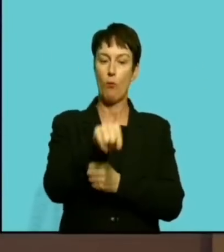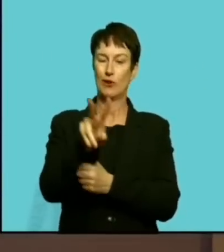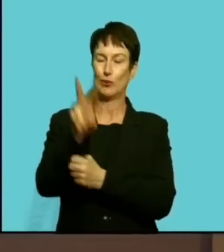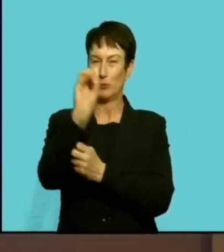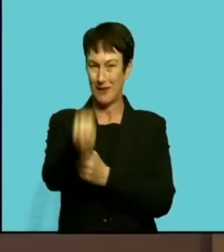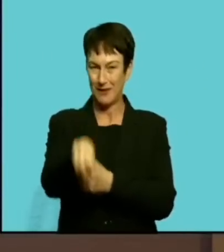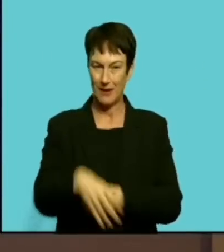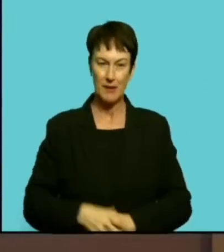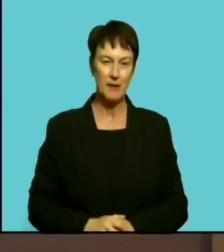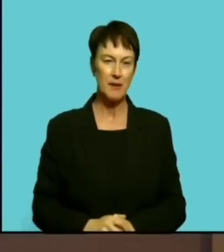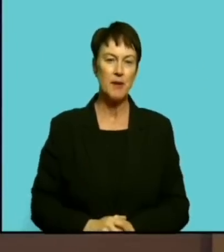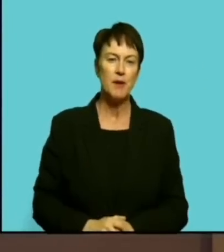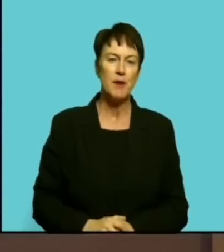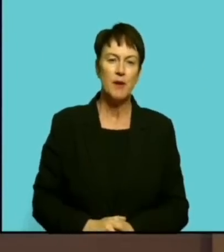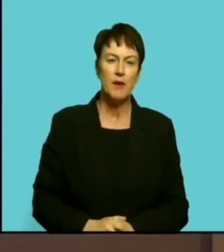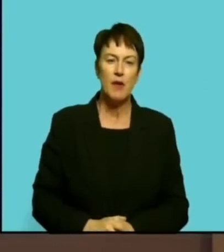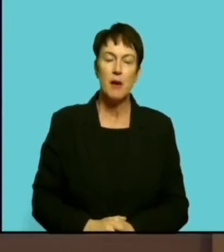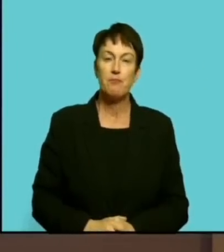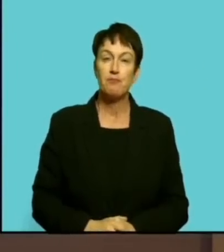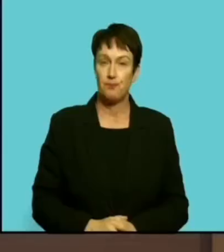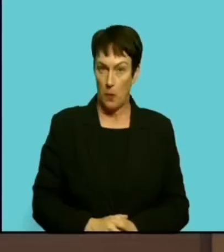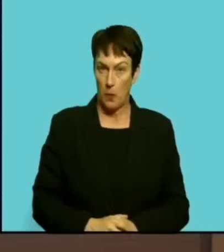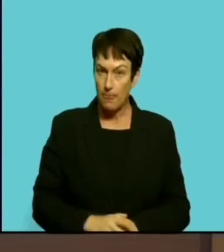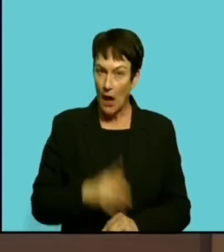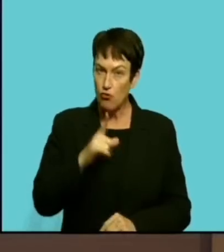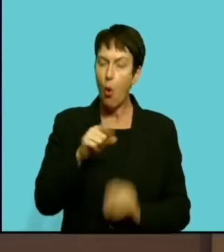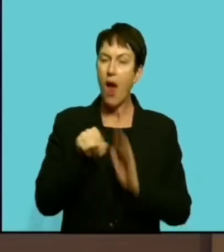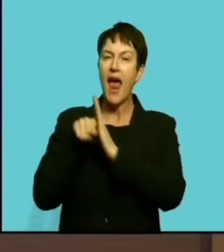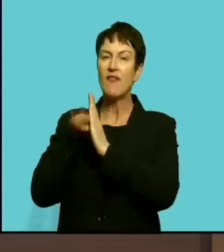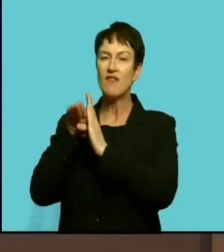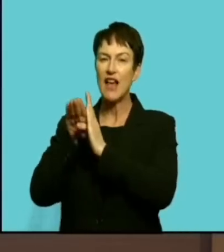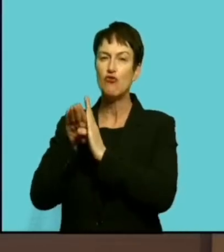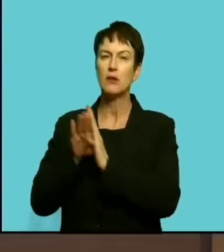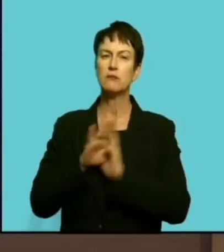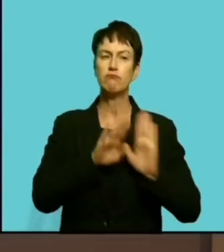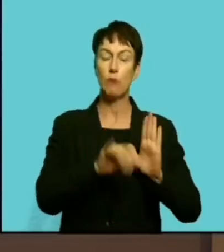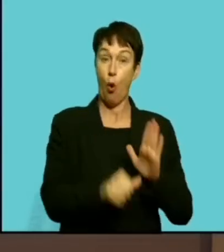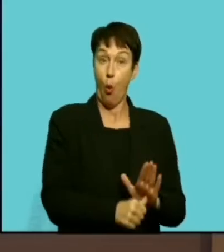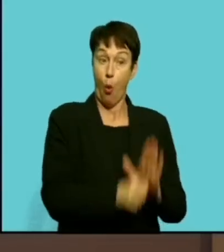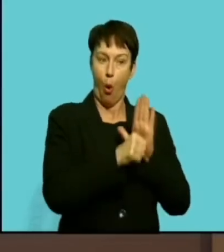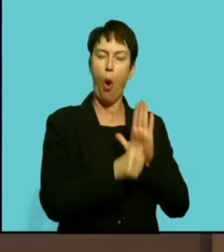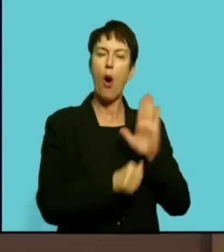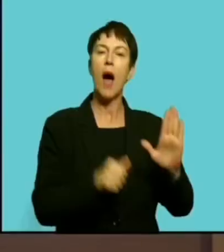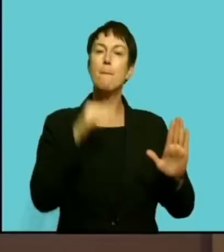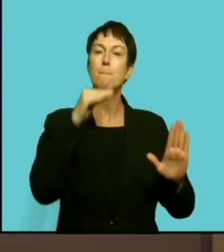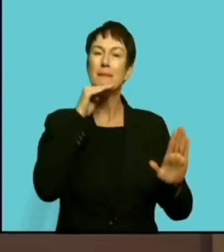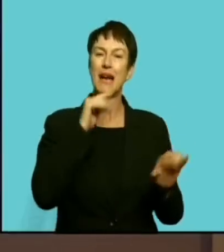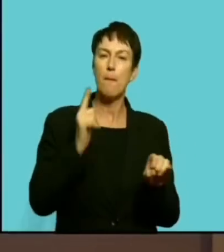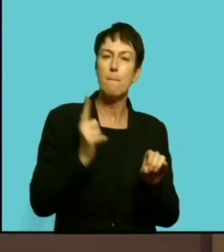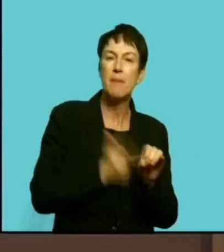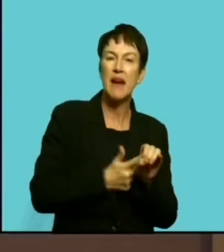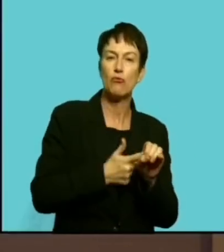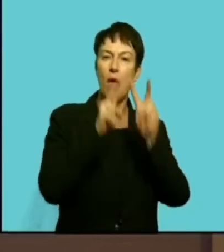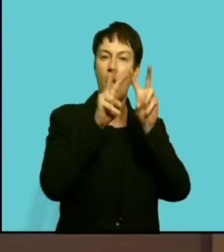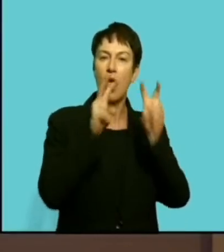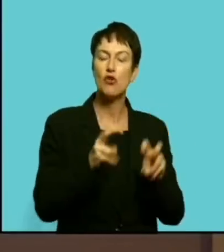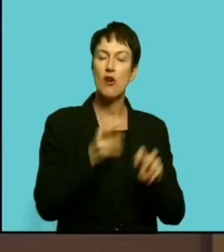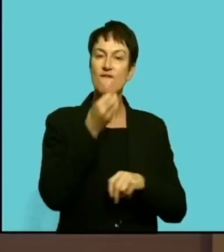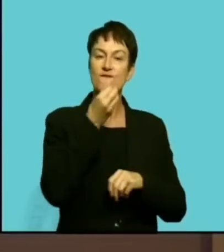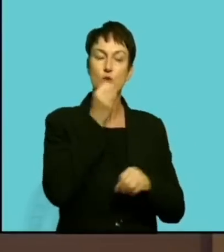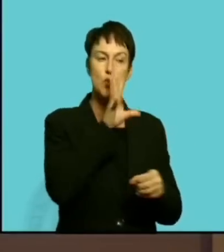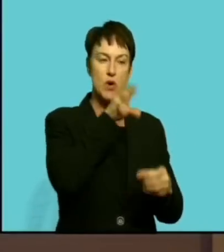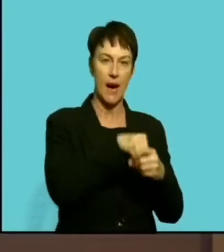The bank's forecast of headline inflation for this year is revised higher to